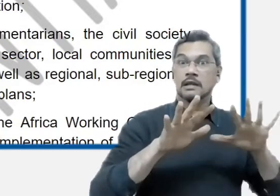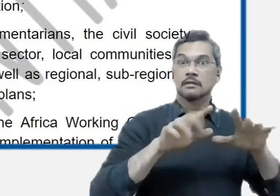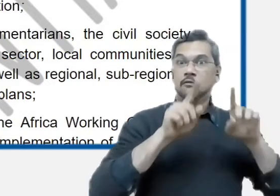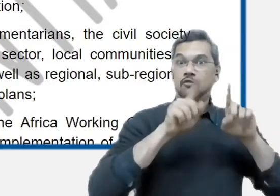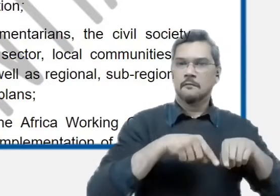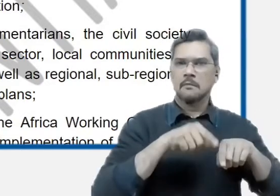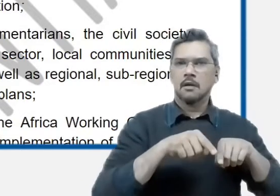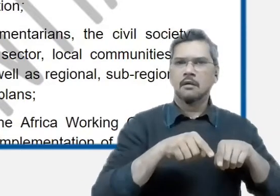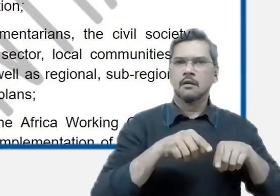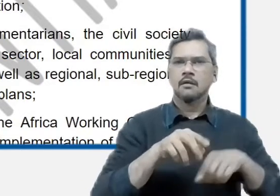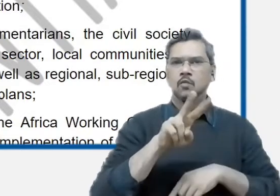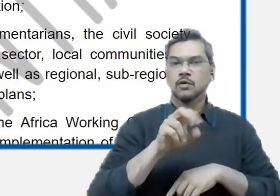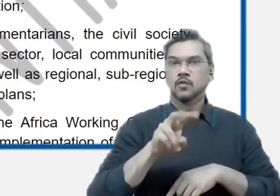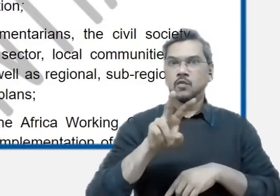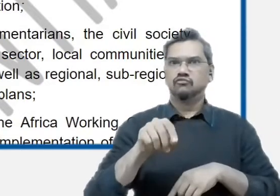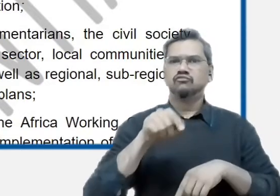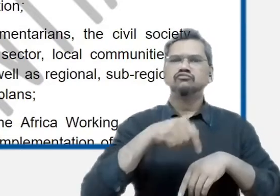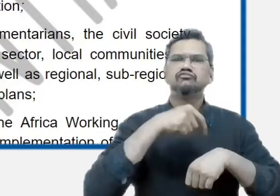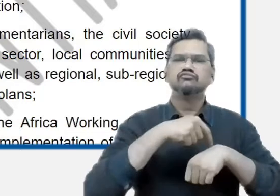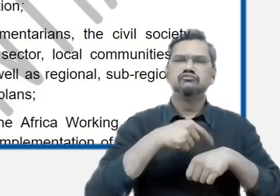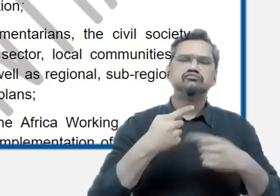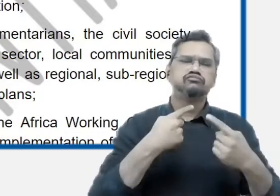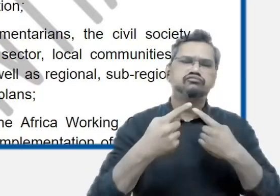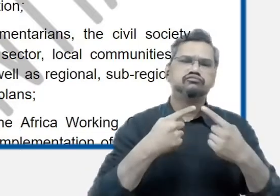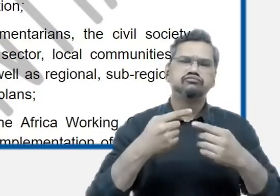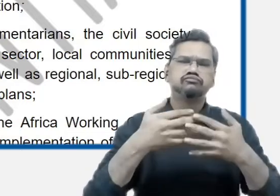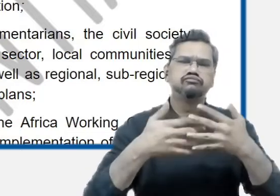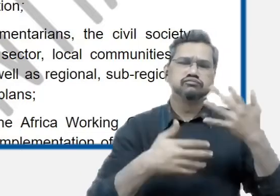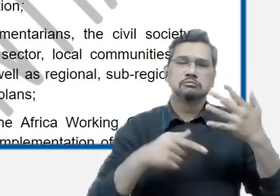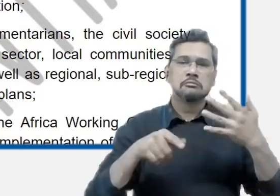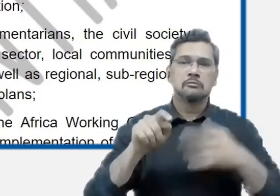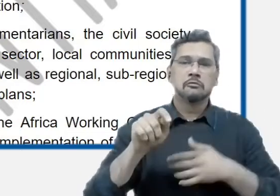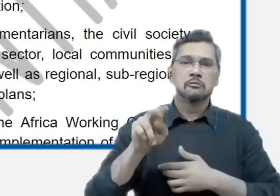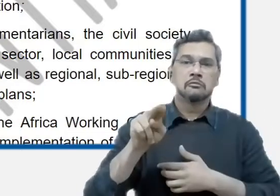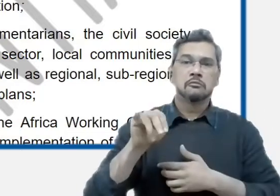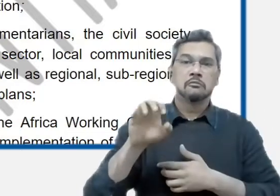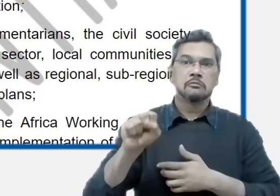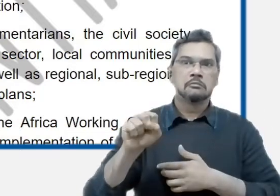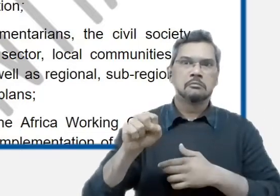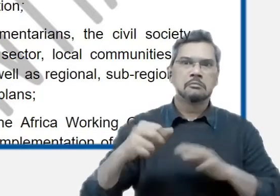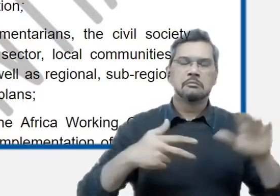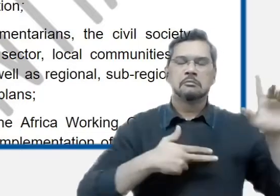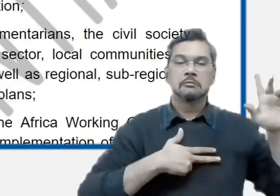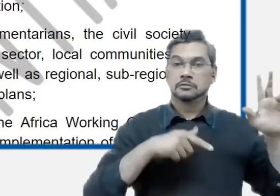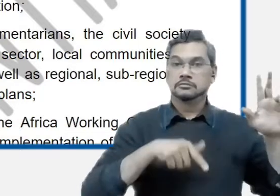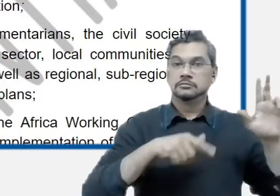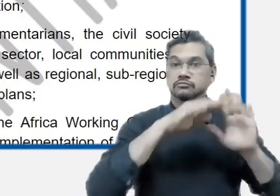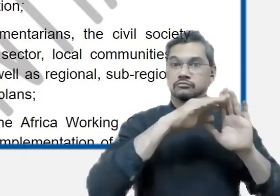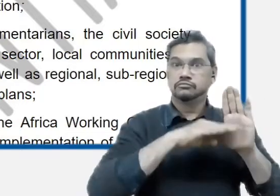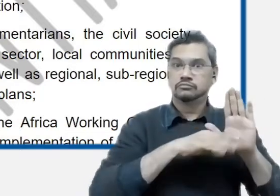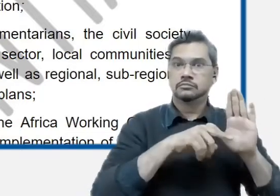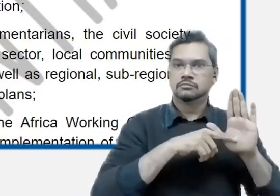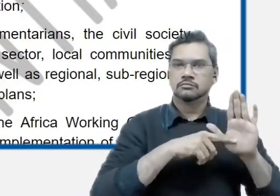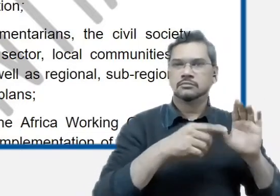decisions contained in the Tunis Declaration and in the Africa Common Position to the 2019 Global Platform for Disaster Risk Reduction,